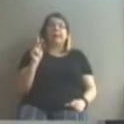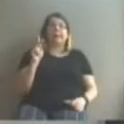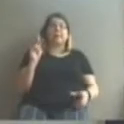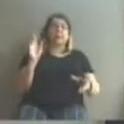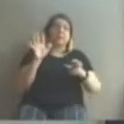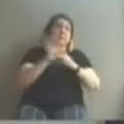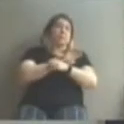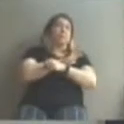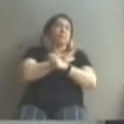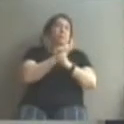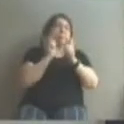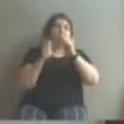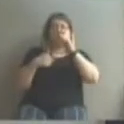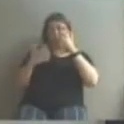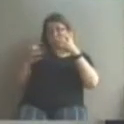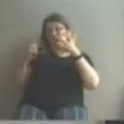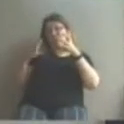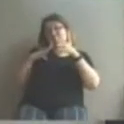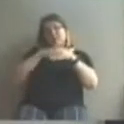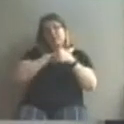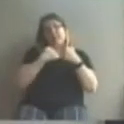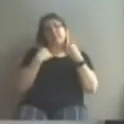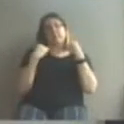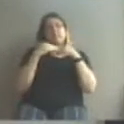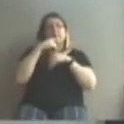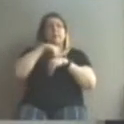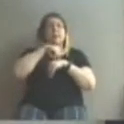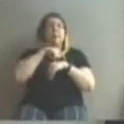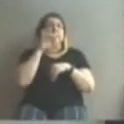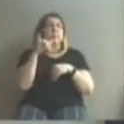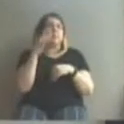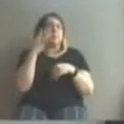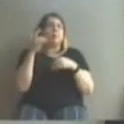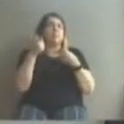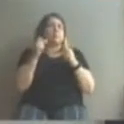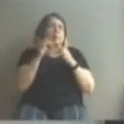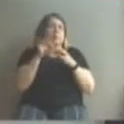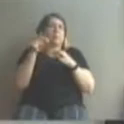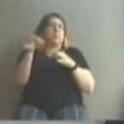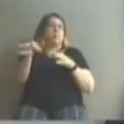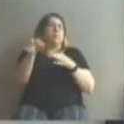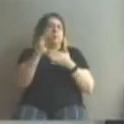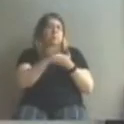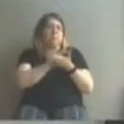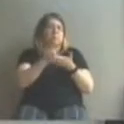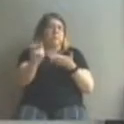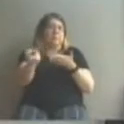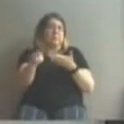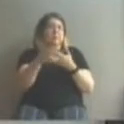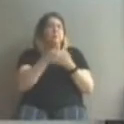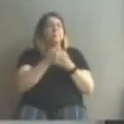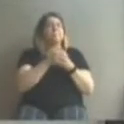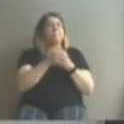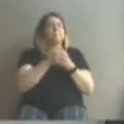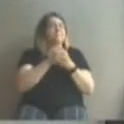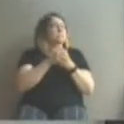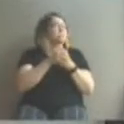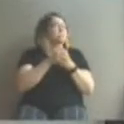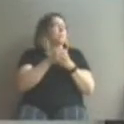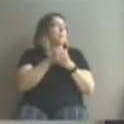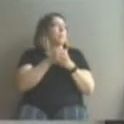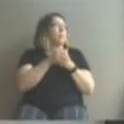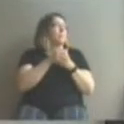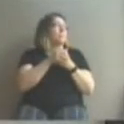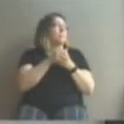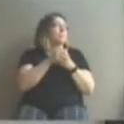lot of changes. I want the board to be able to take more time with this. That's why I said I was trying to put this off, you know, 2 more weeks. As we've all